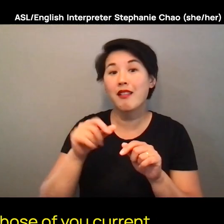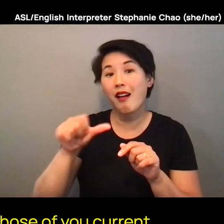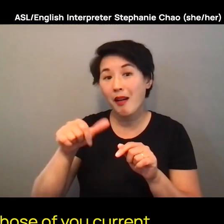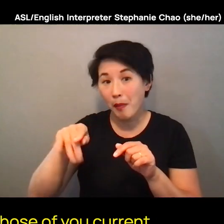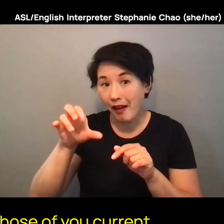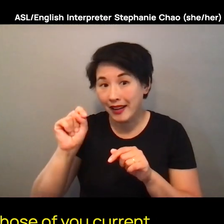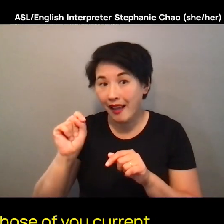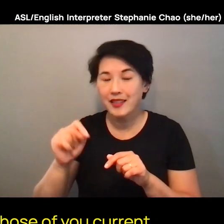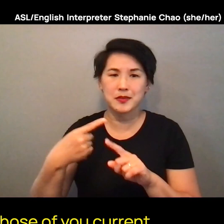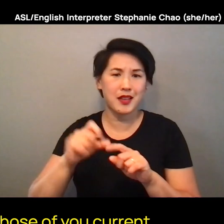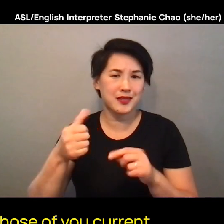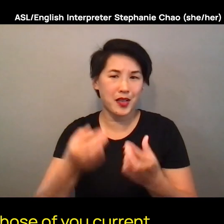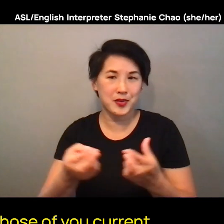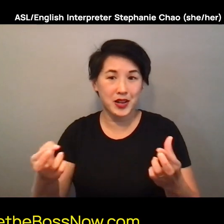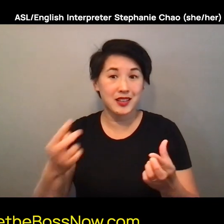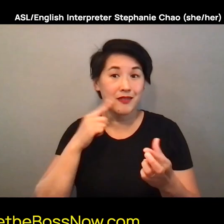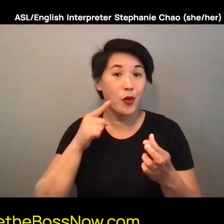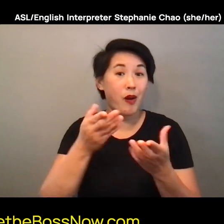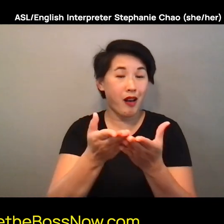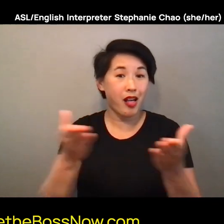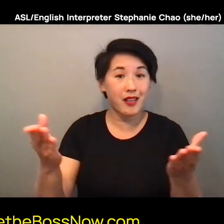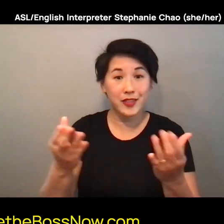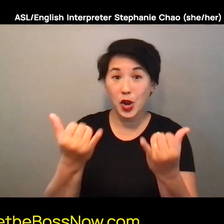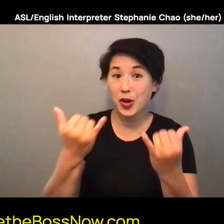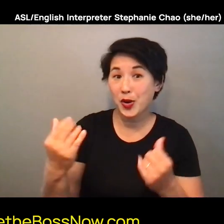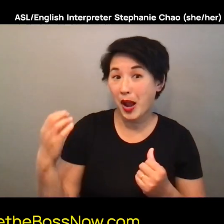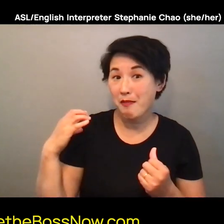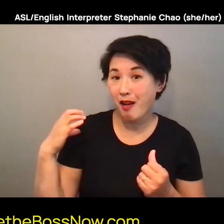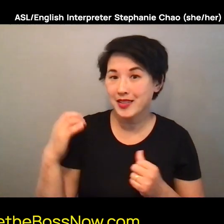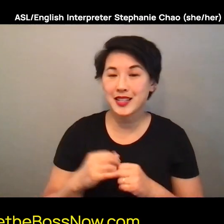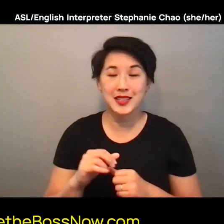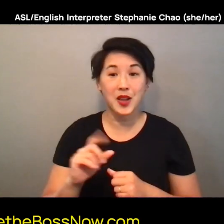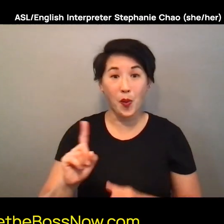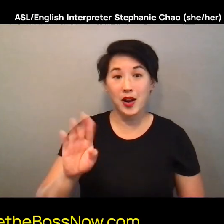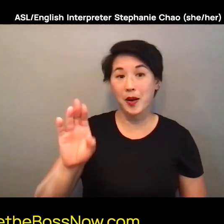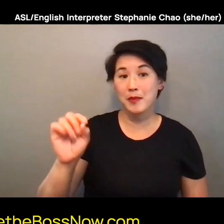other resources available for those of you current or aspiring bosses at